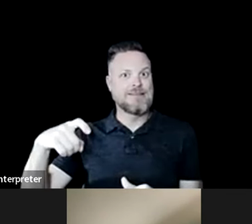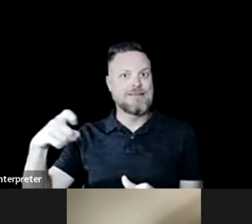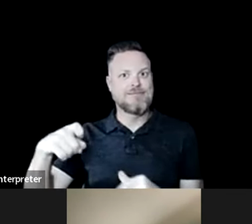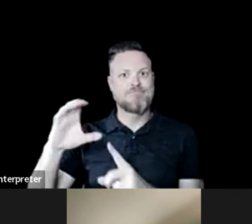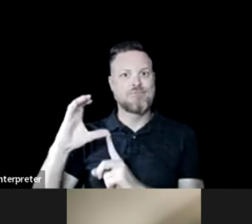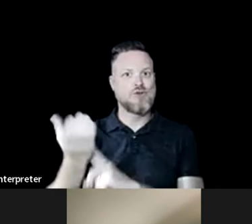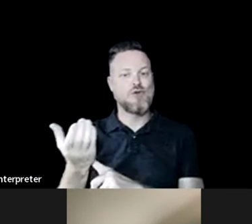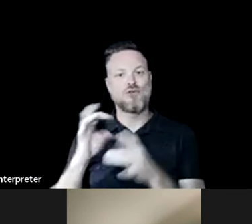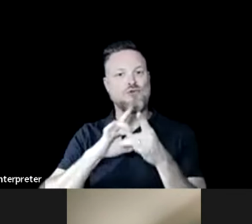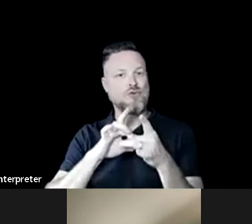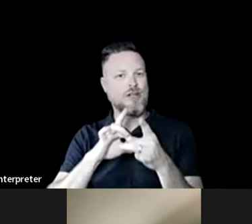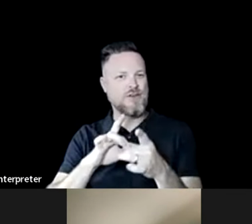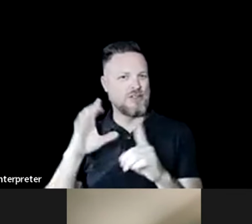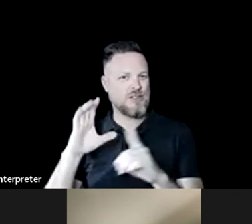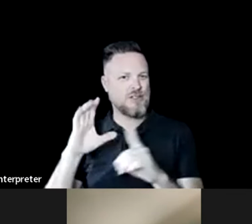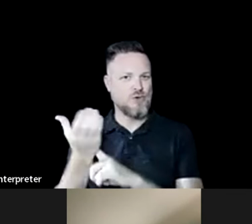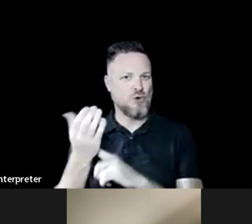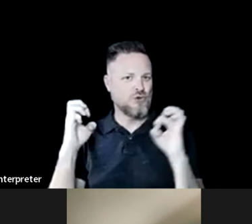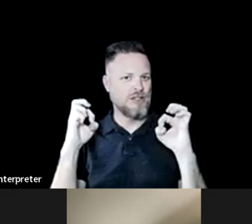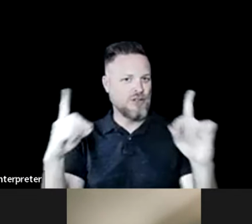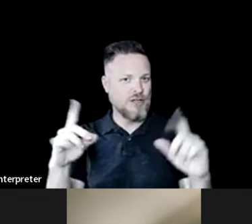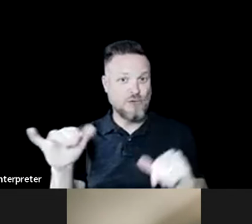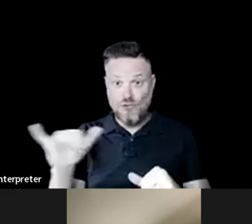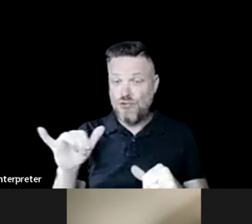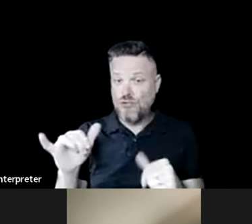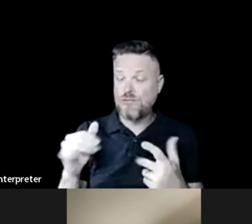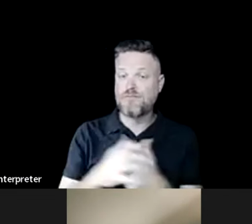cultural relevancy in education and be able to